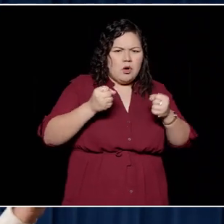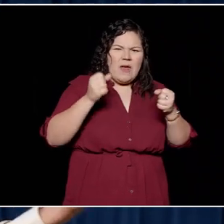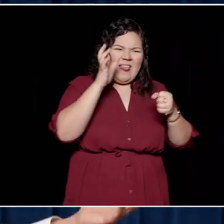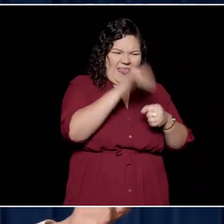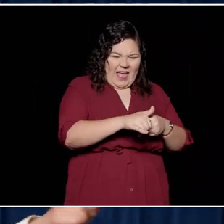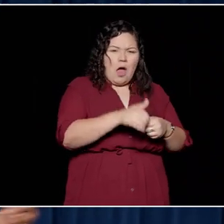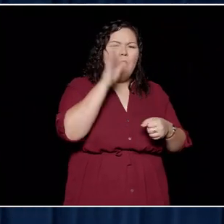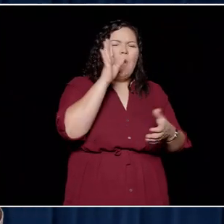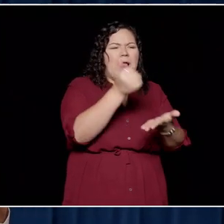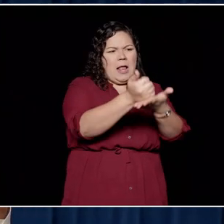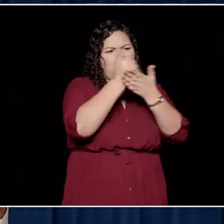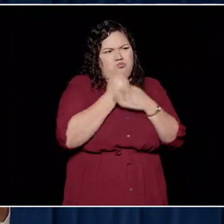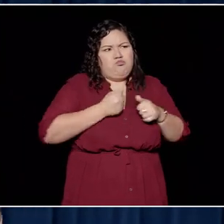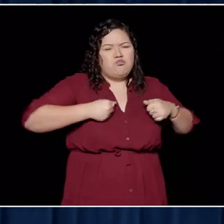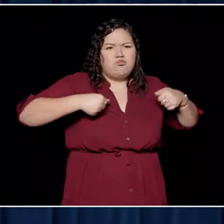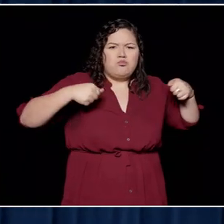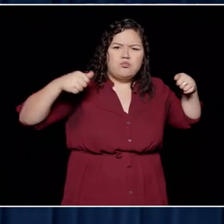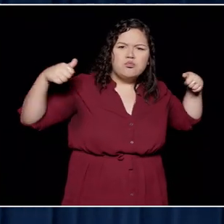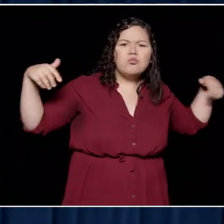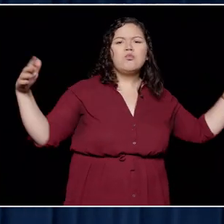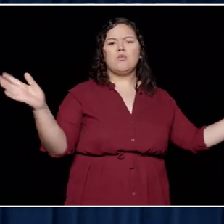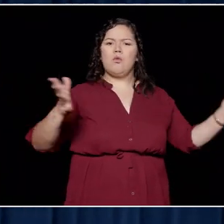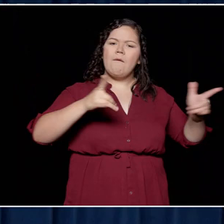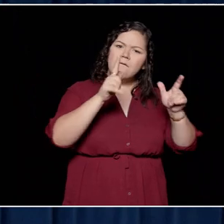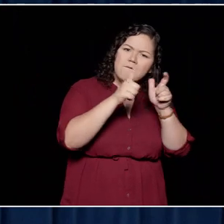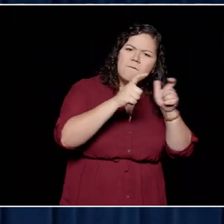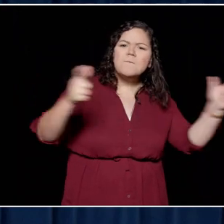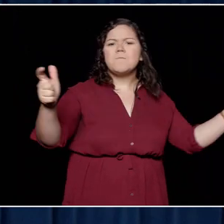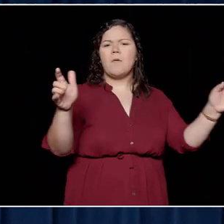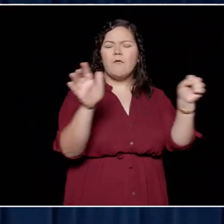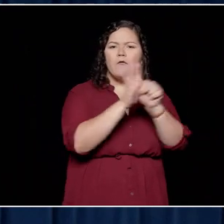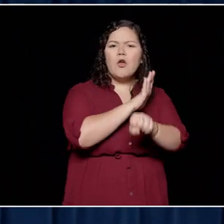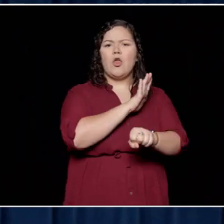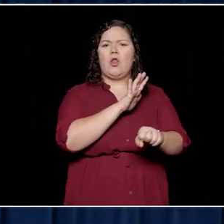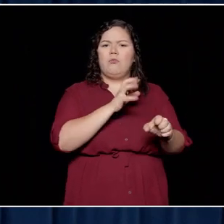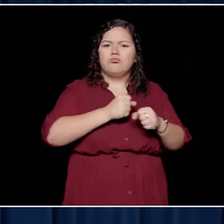to unfurl and to reach their full size.